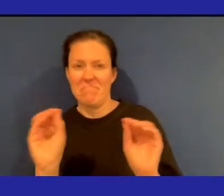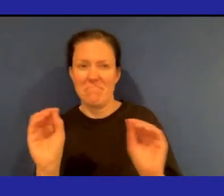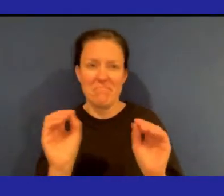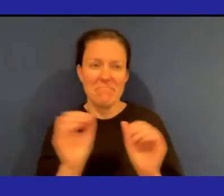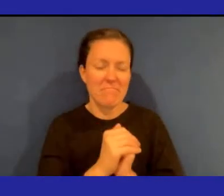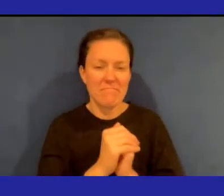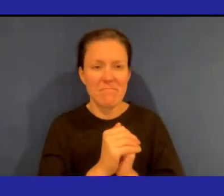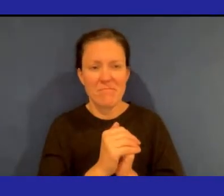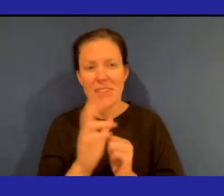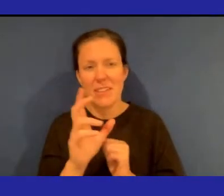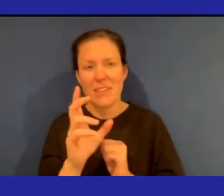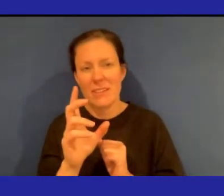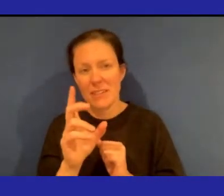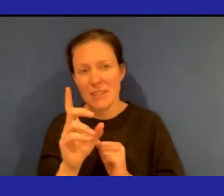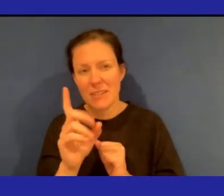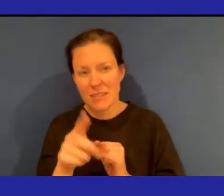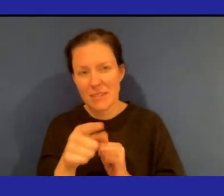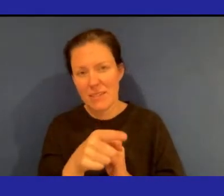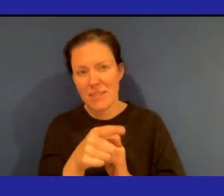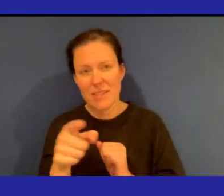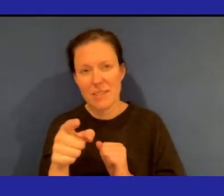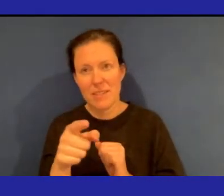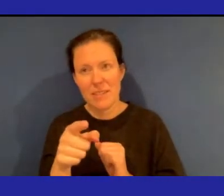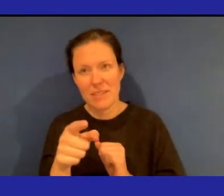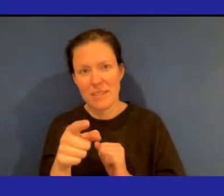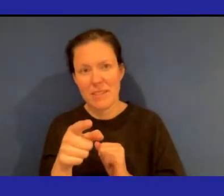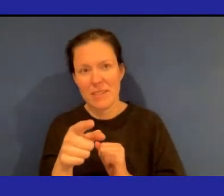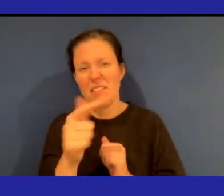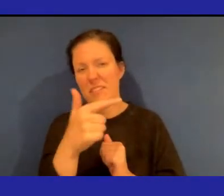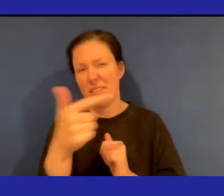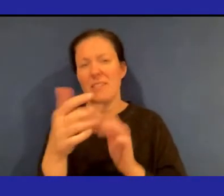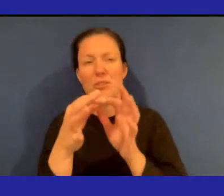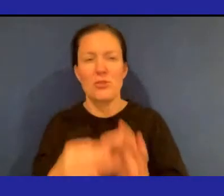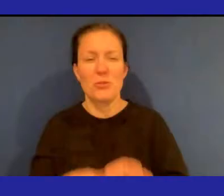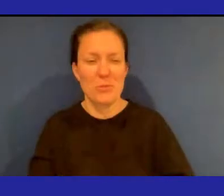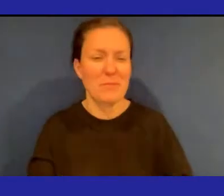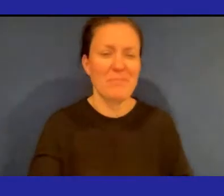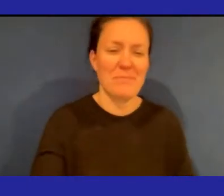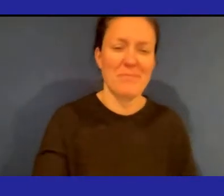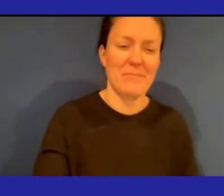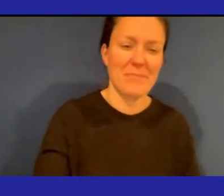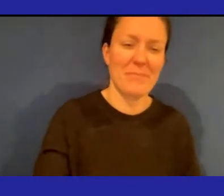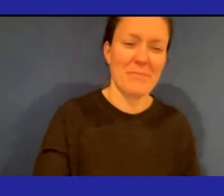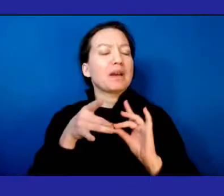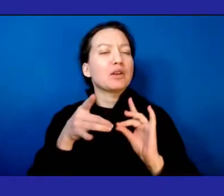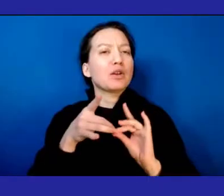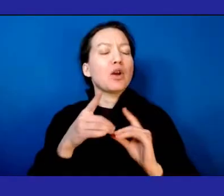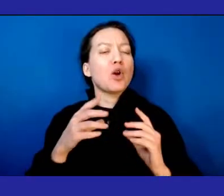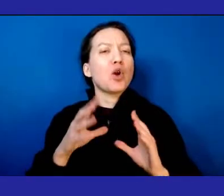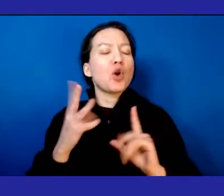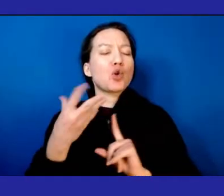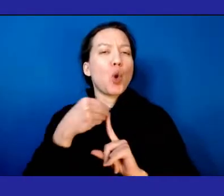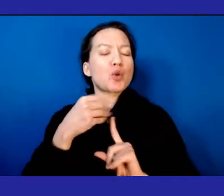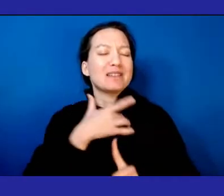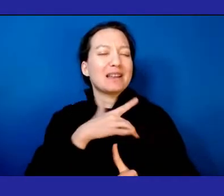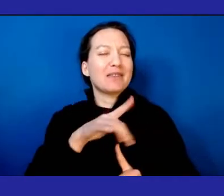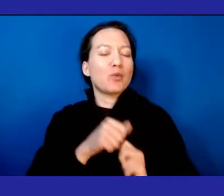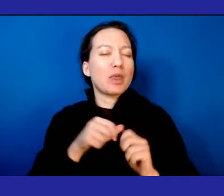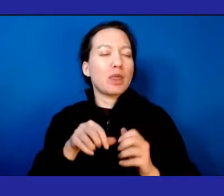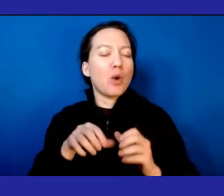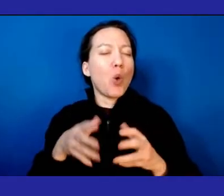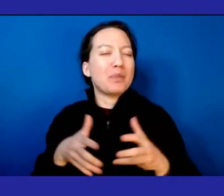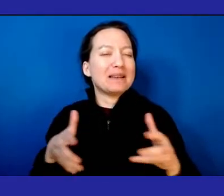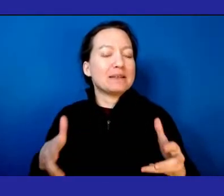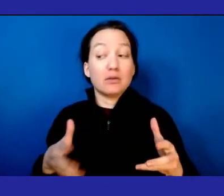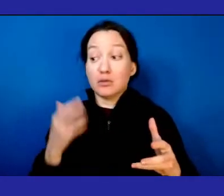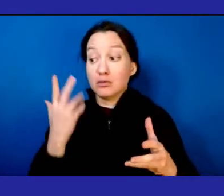Doctor? I love the fact that you mentioned cultural sensitivity with obesity, because to me that is very important. Why